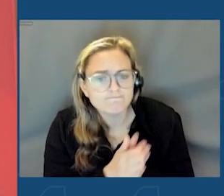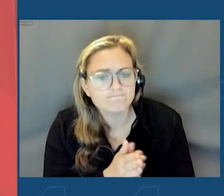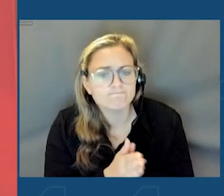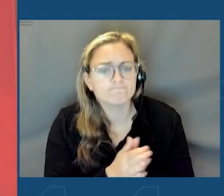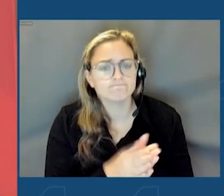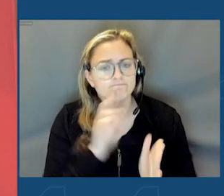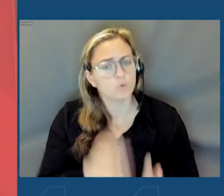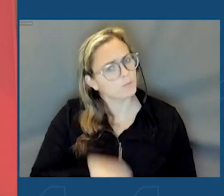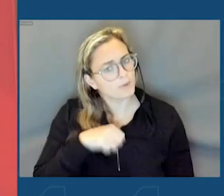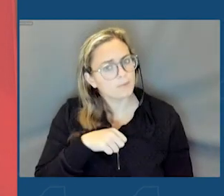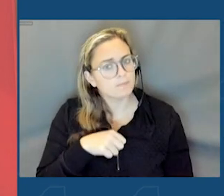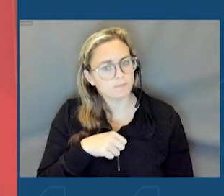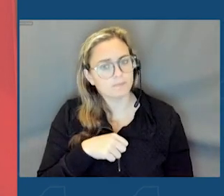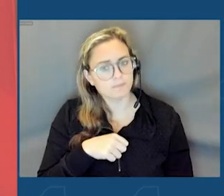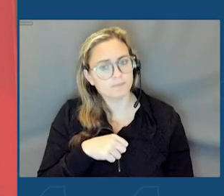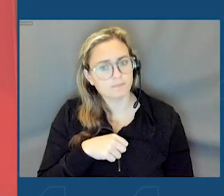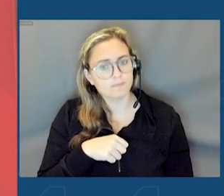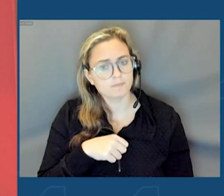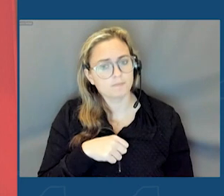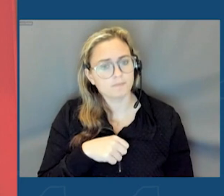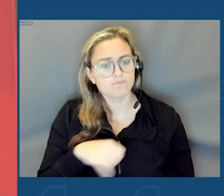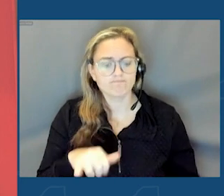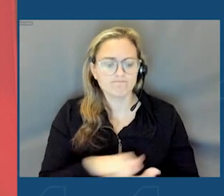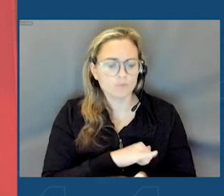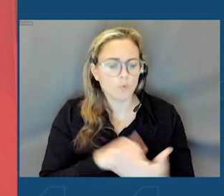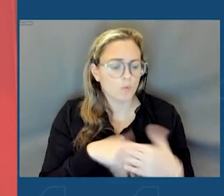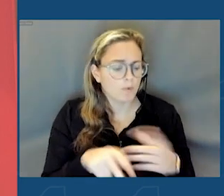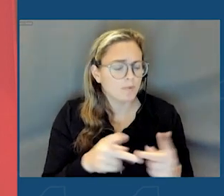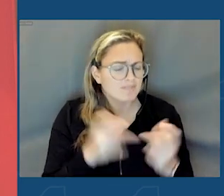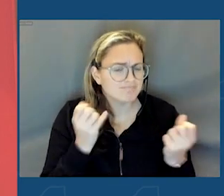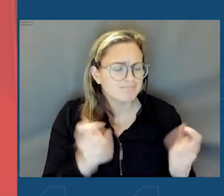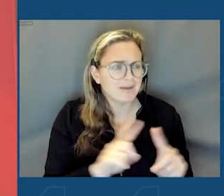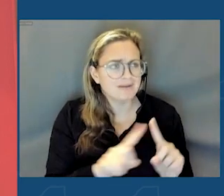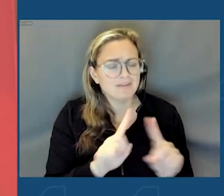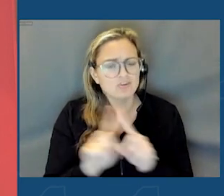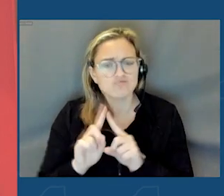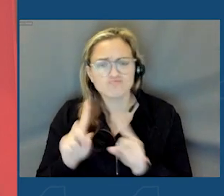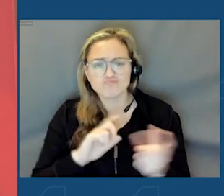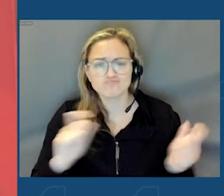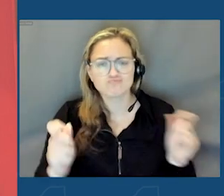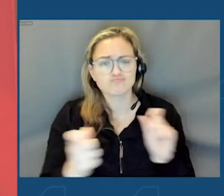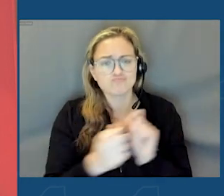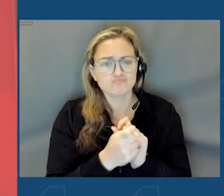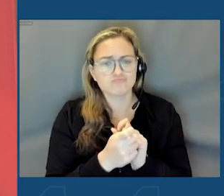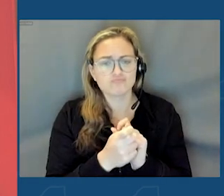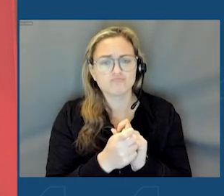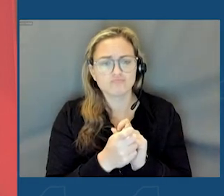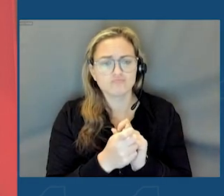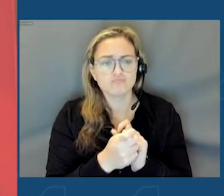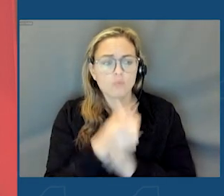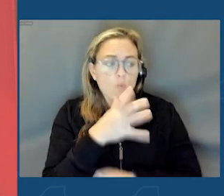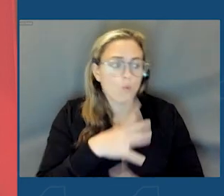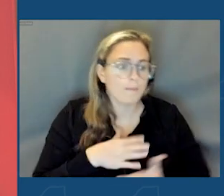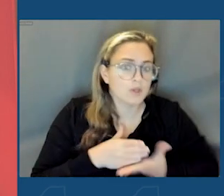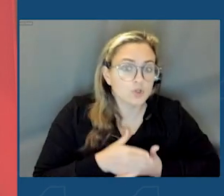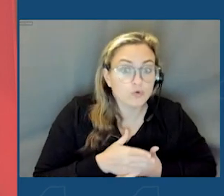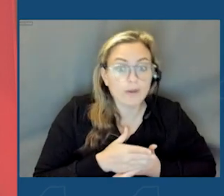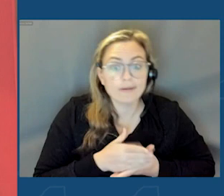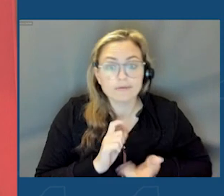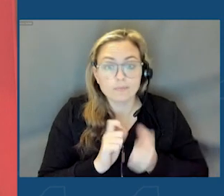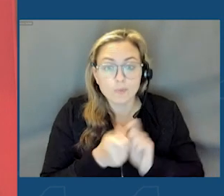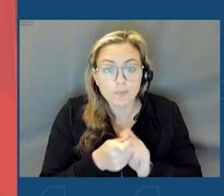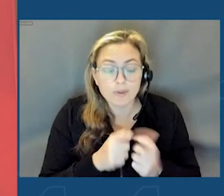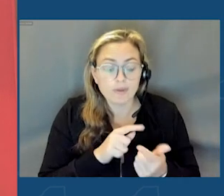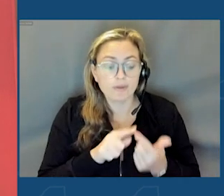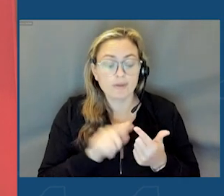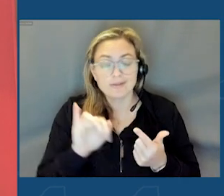of that. New York is the birthplace of so many incredible movements. We put the women's rights movement up there. Talk about civil rights.